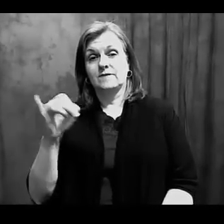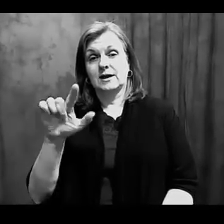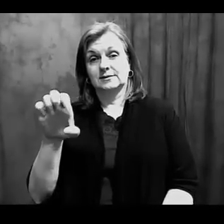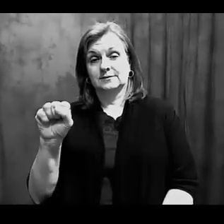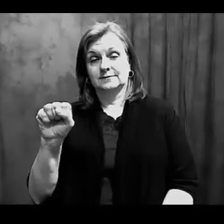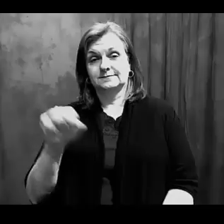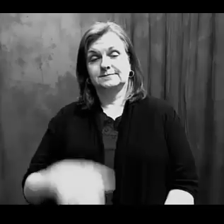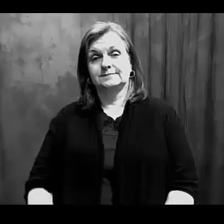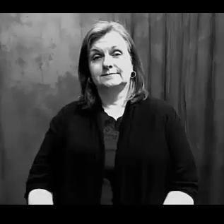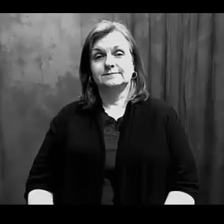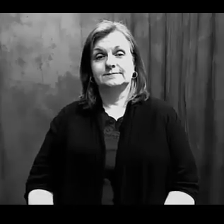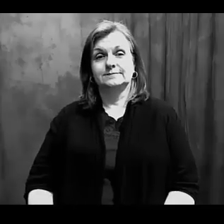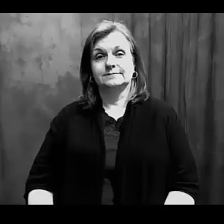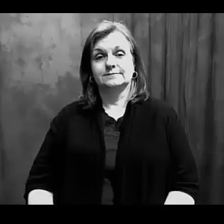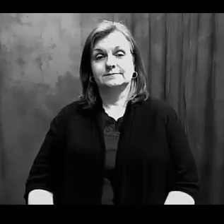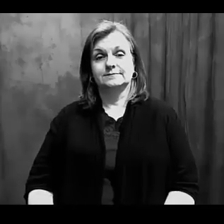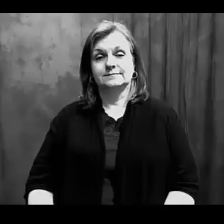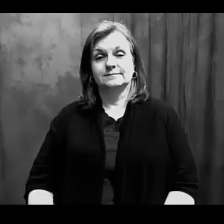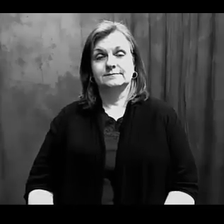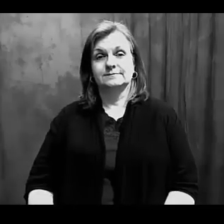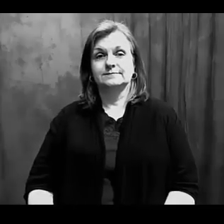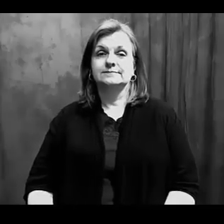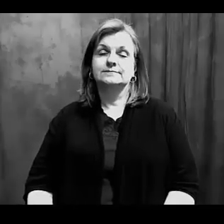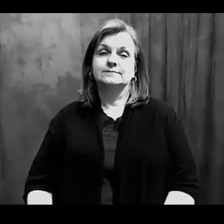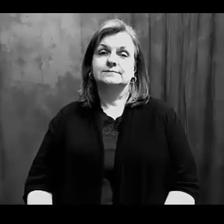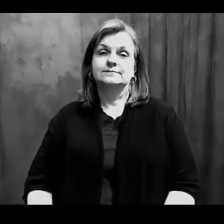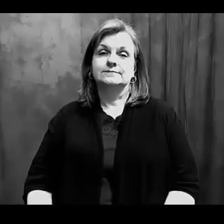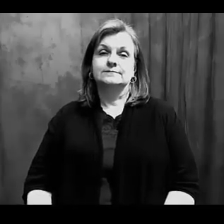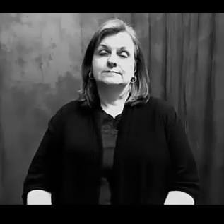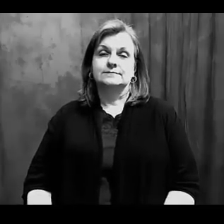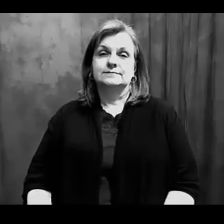as extremophiles.